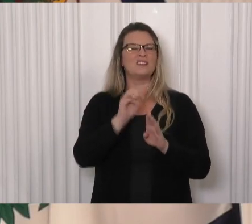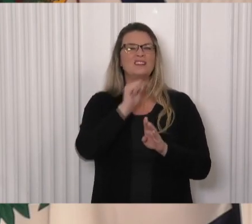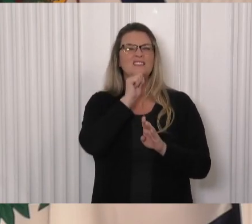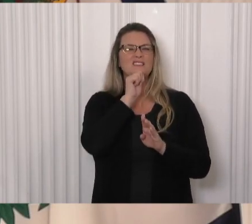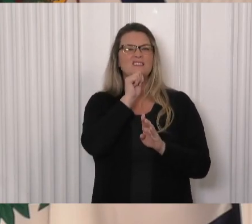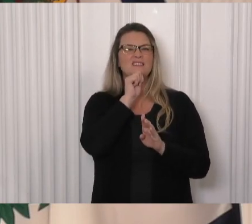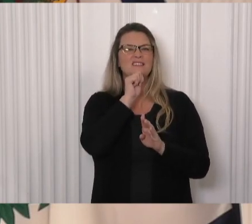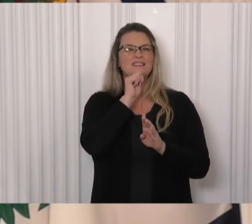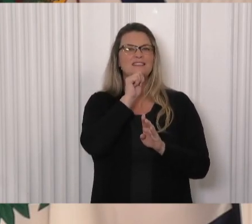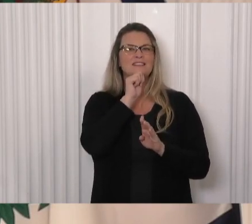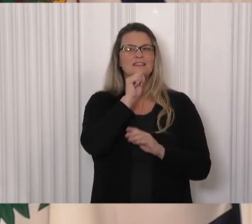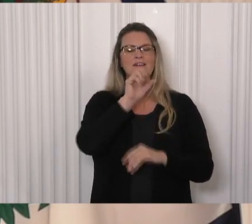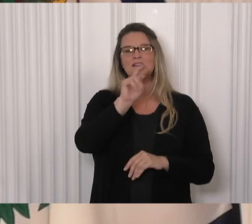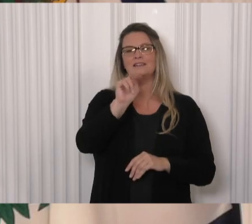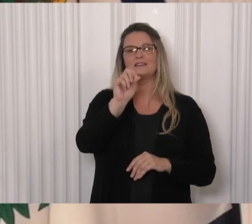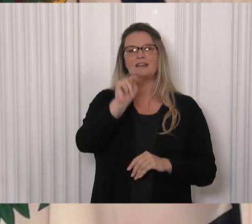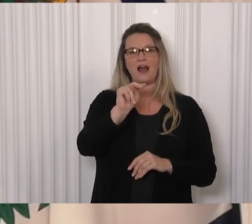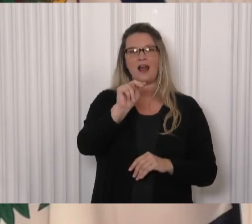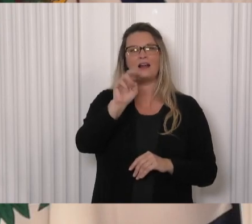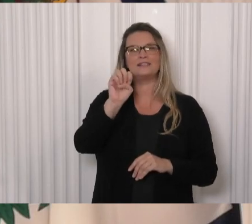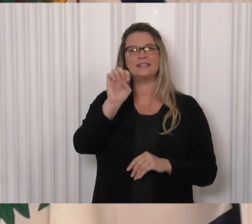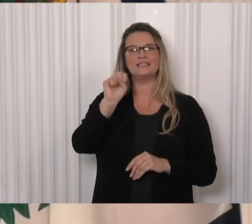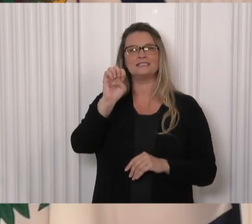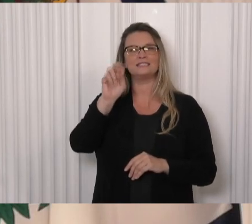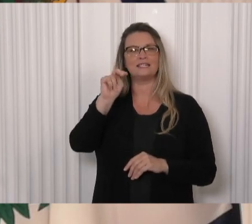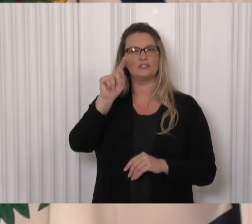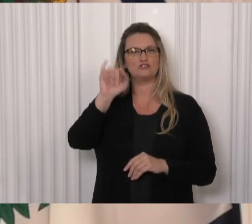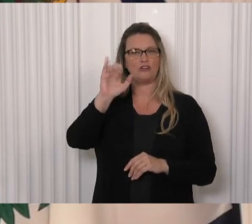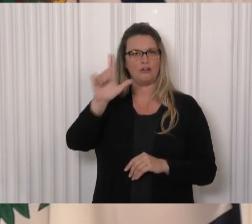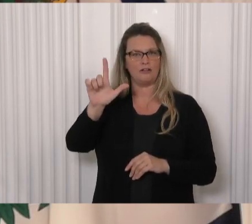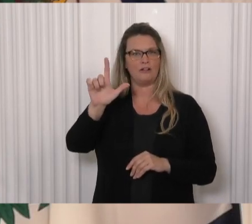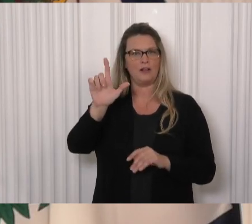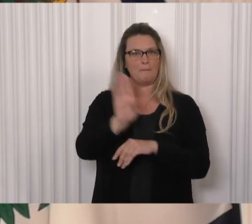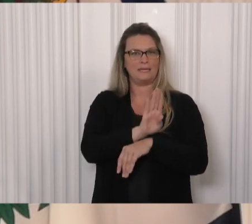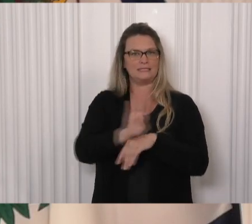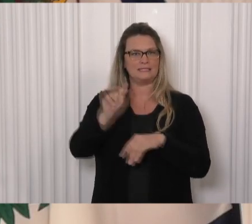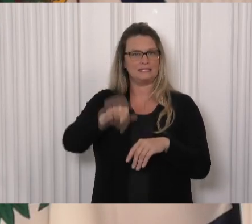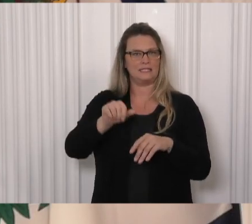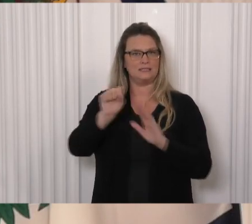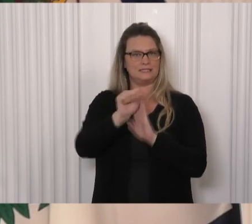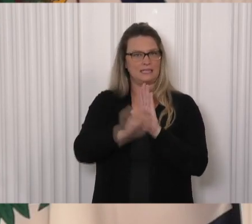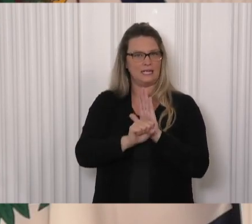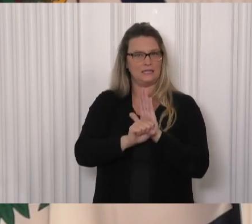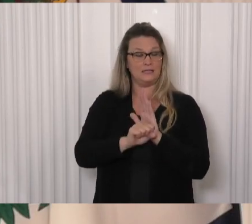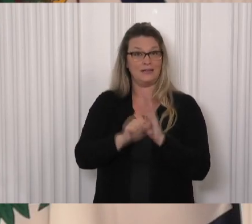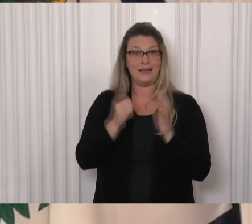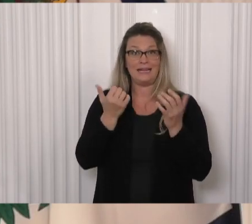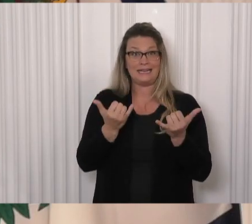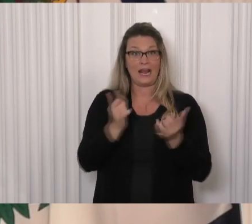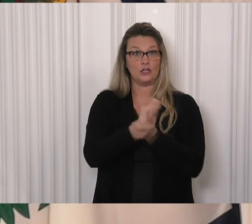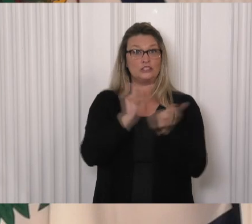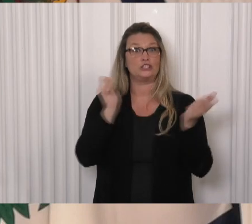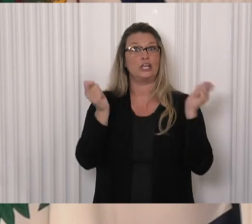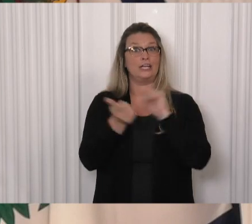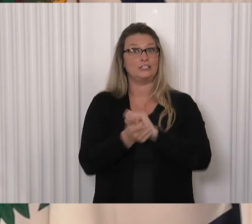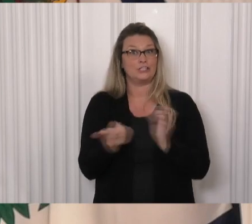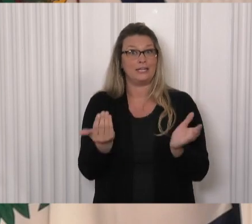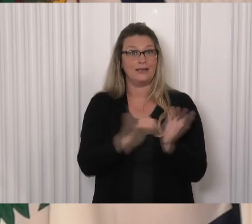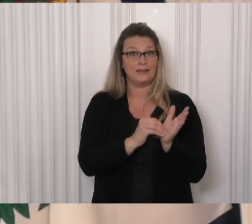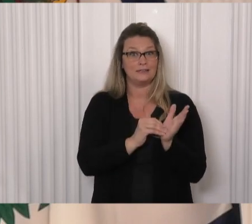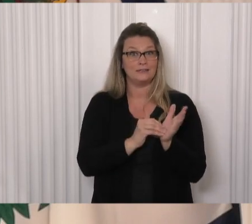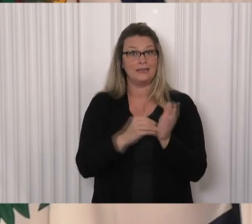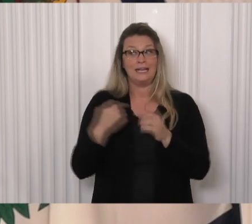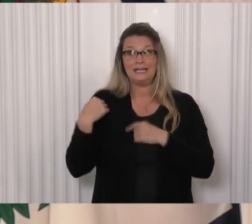non-essential businesses within the state. Even more things have changed now. And since that